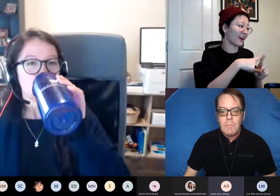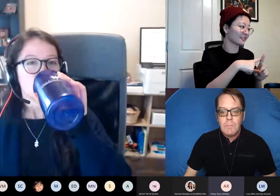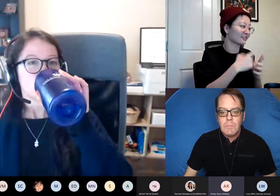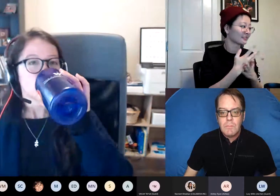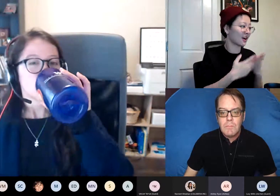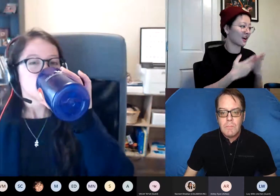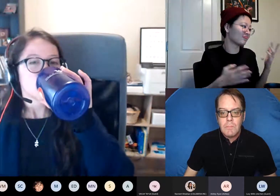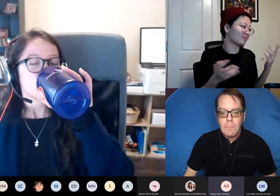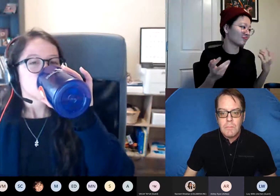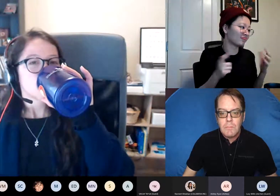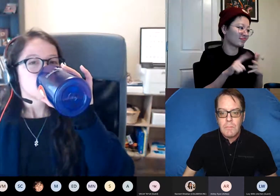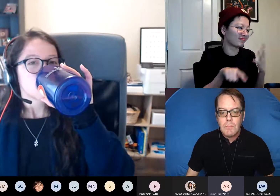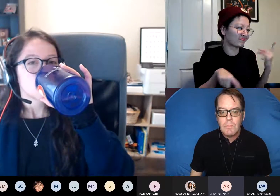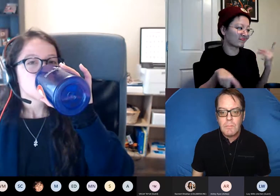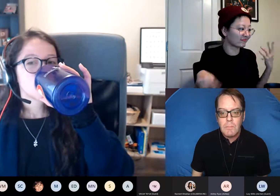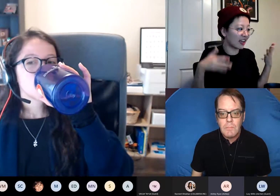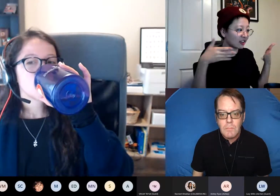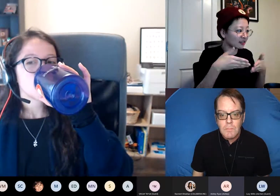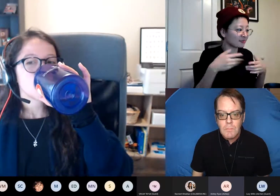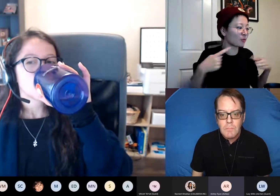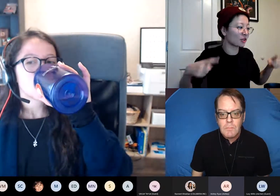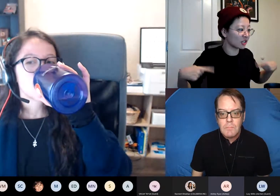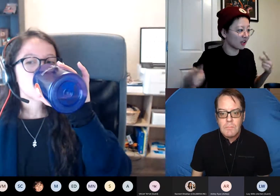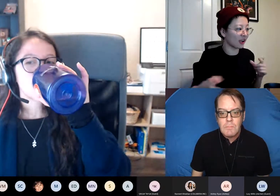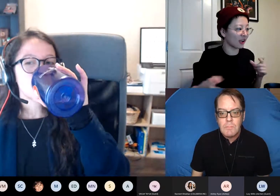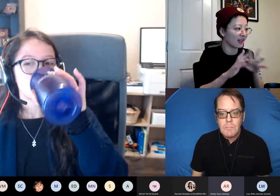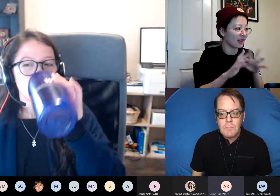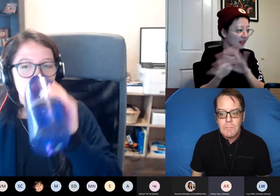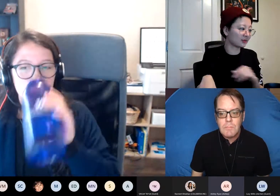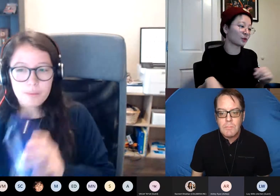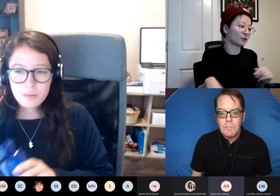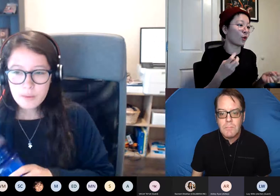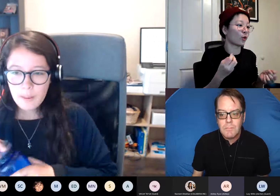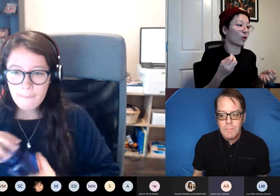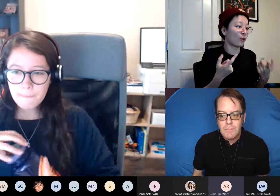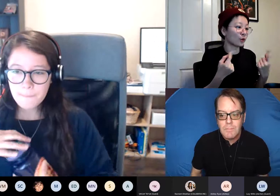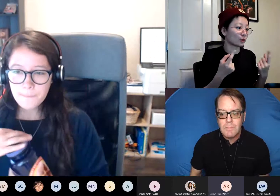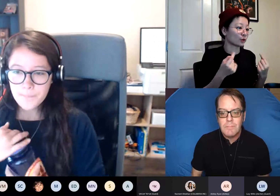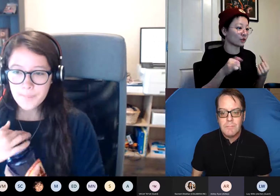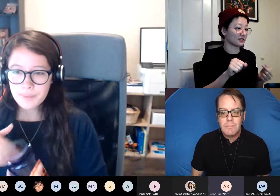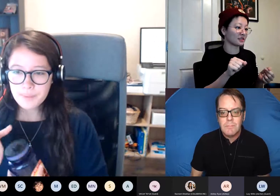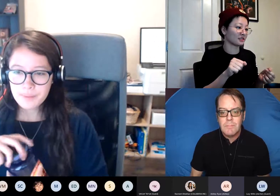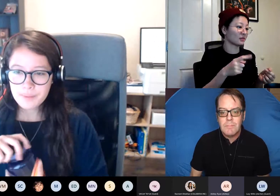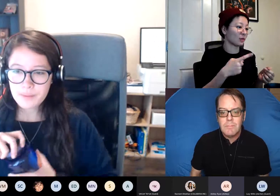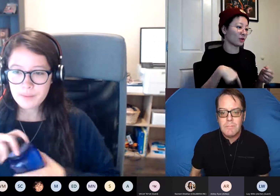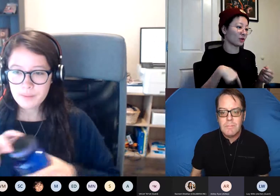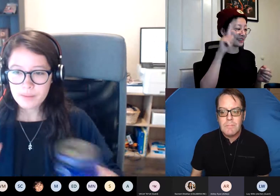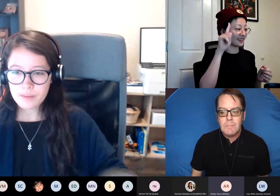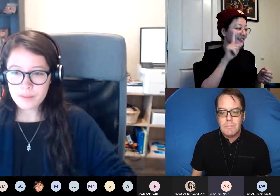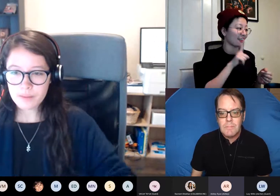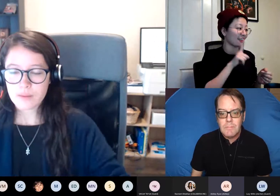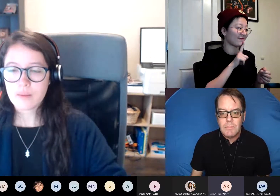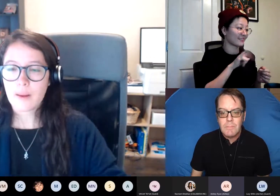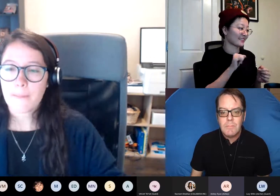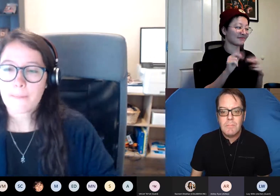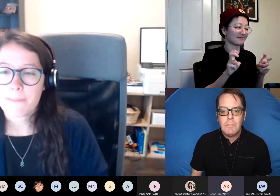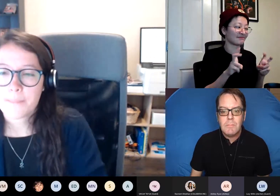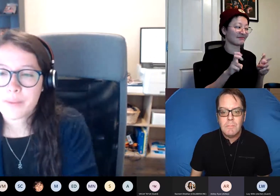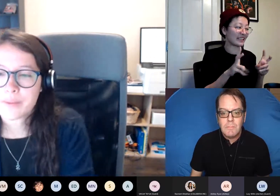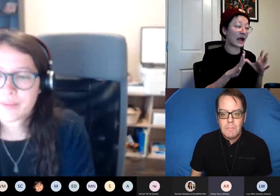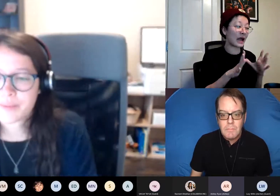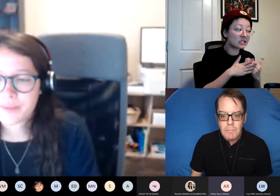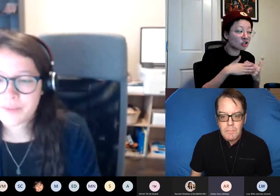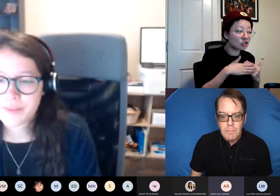lot of different preferences for communication, and we had those deaf plus individuals, whether it was autism or